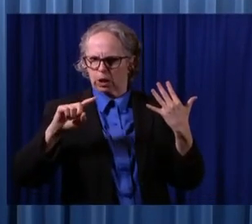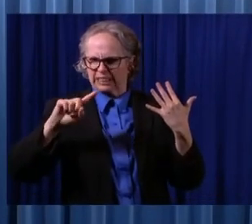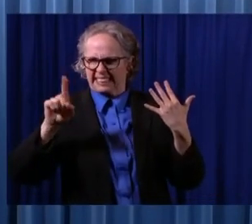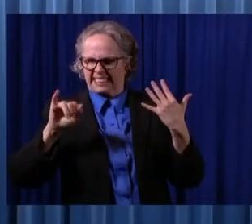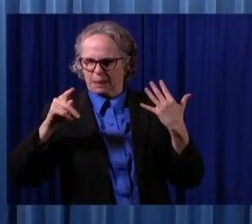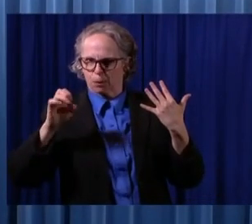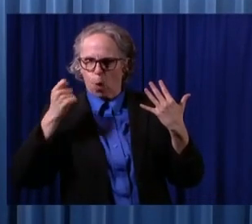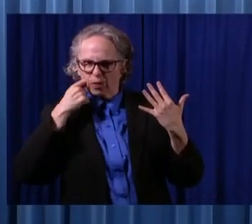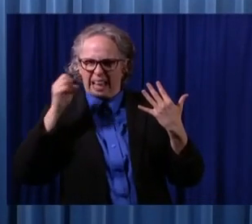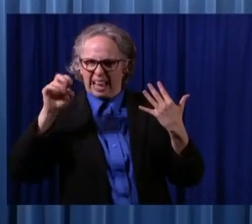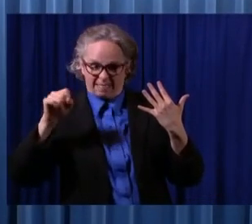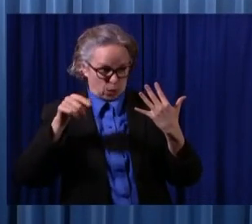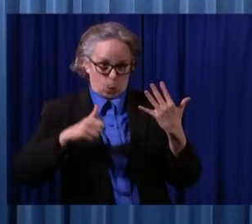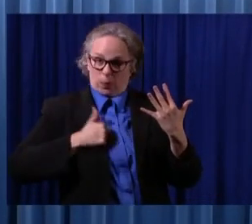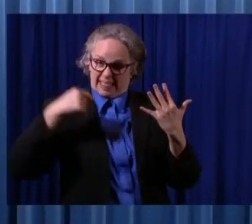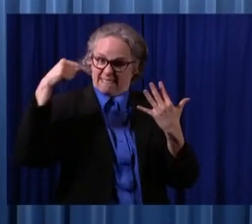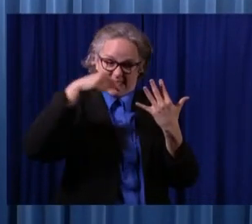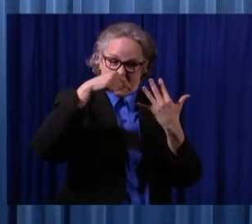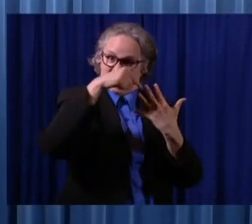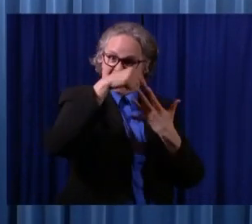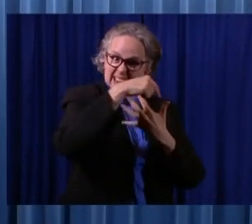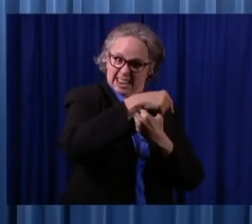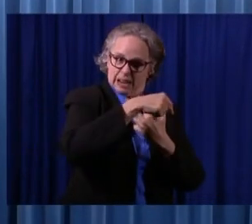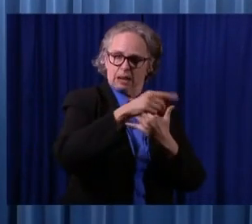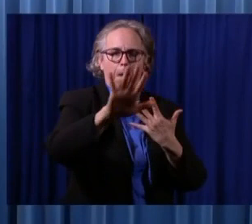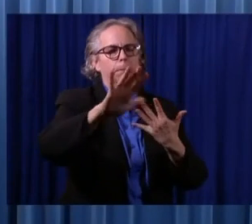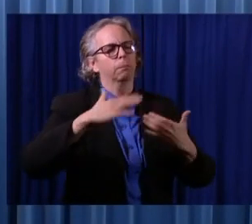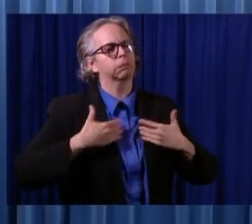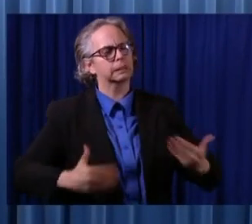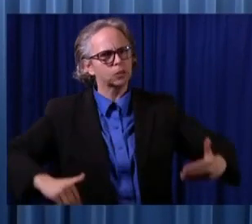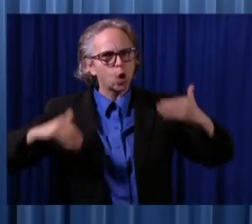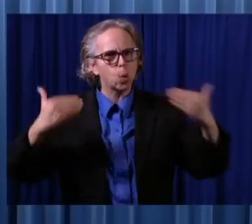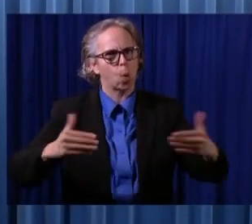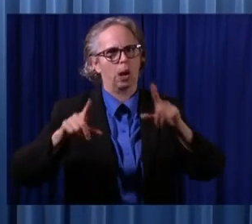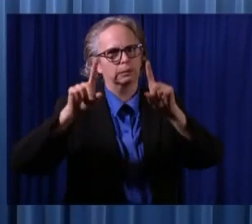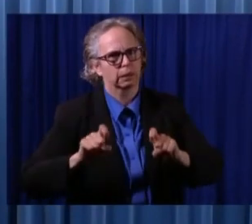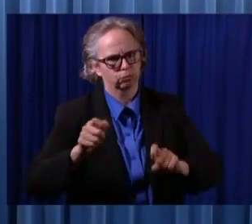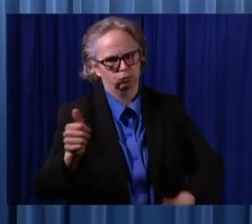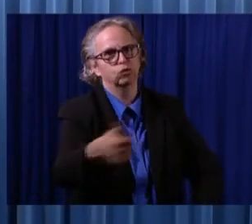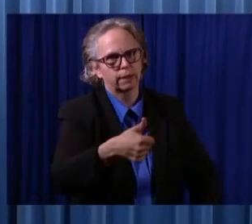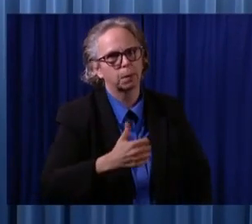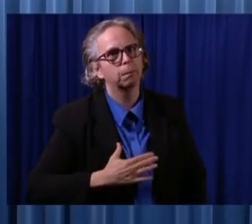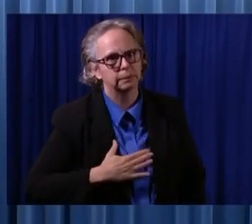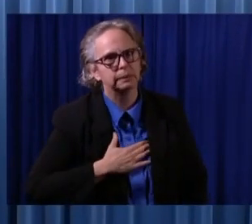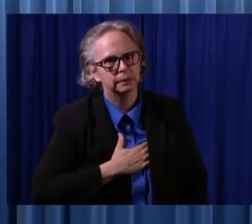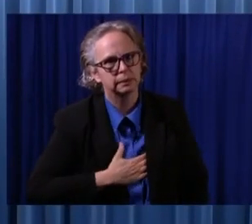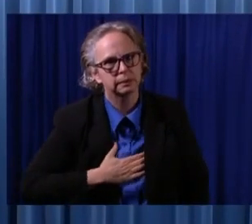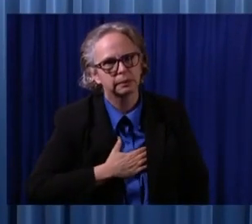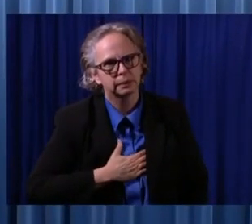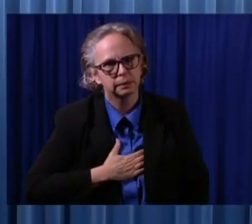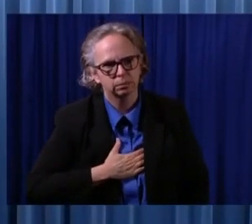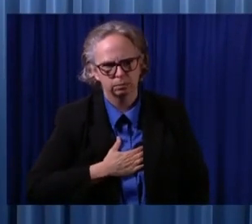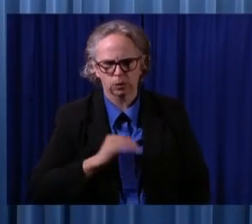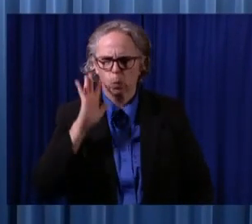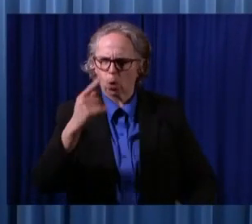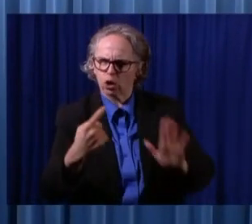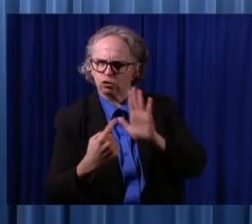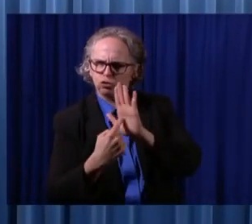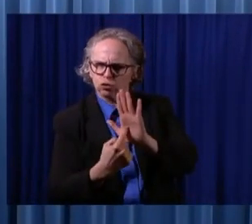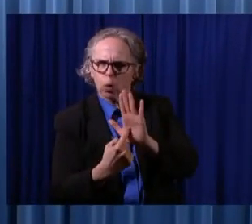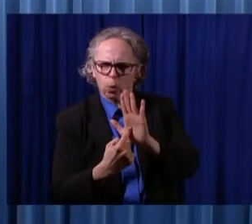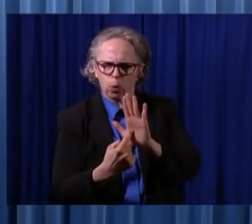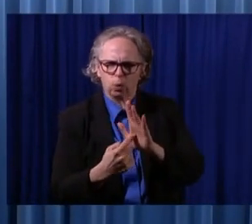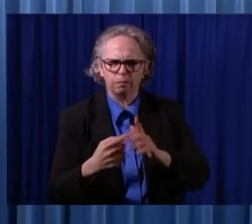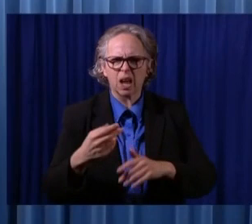test. So what we're going to try to do with all the different zip codes that we showed up there that are hot spots, where we're seeing an uptick, significant